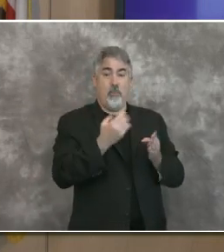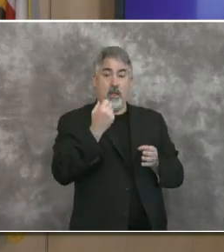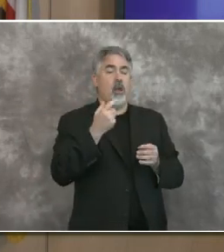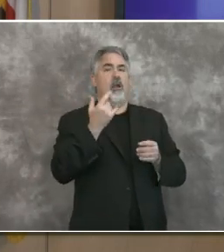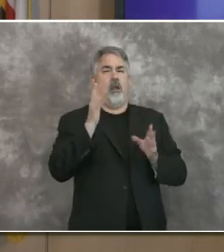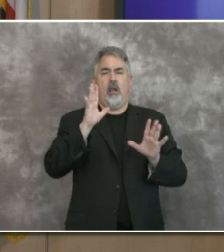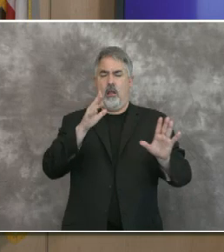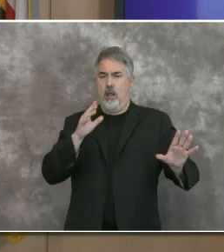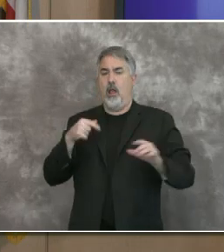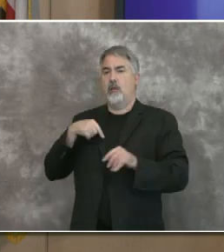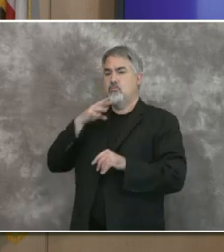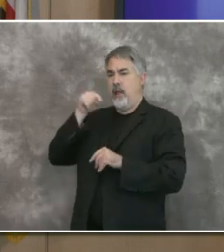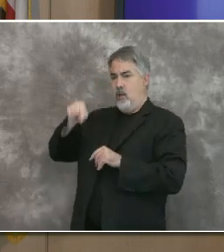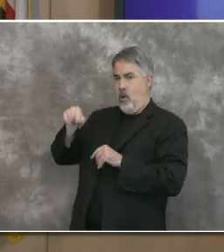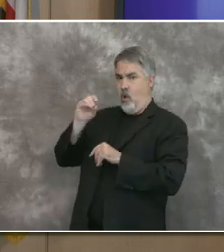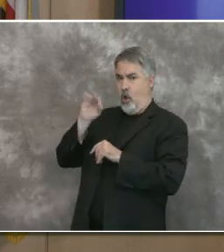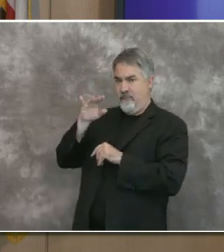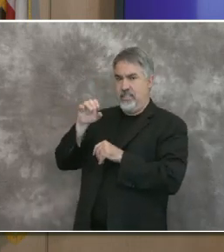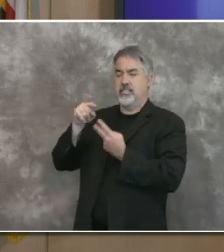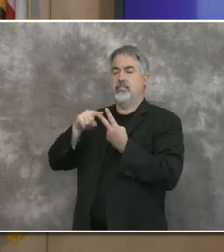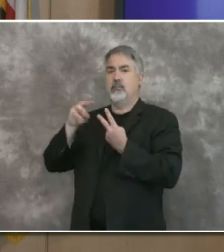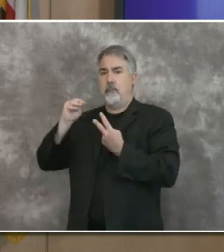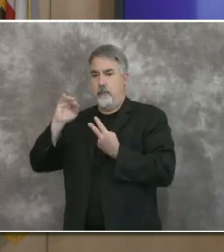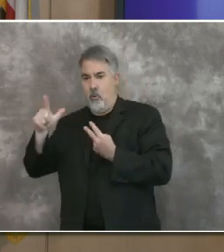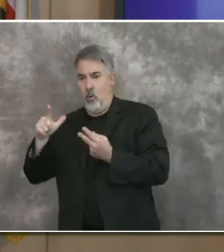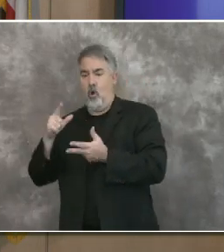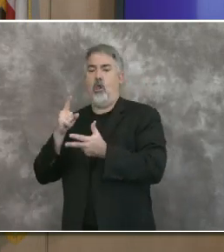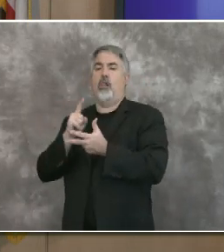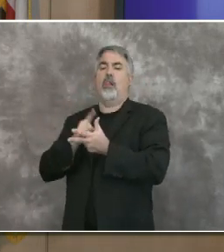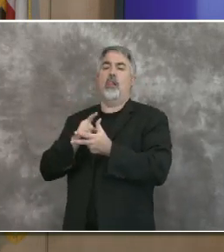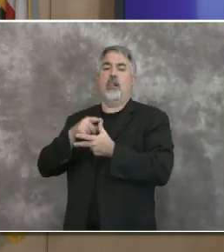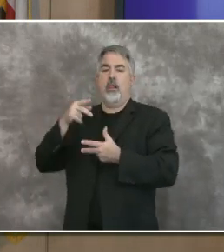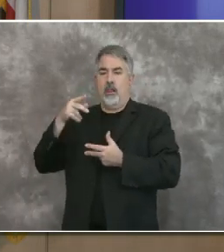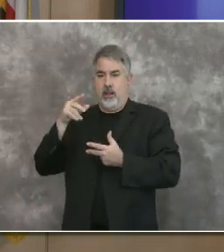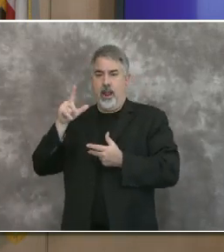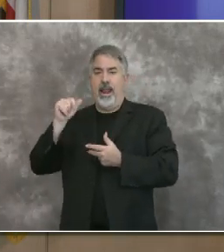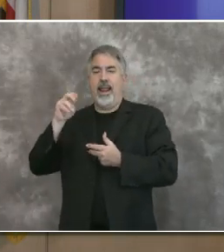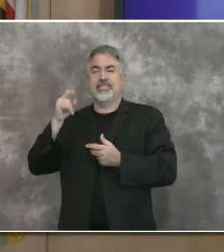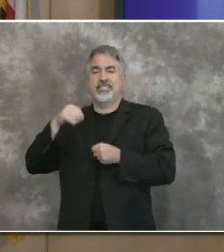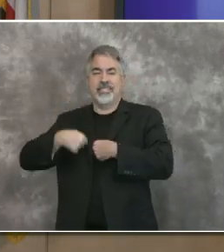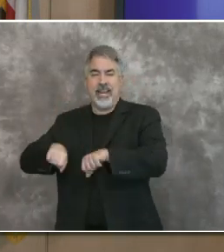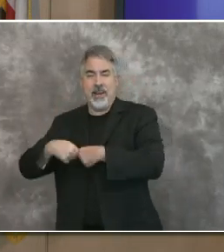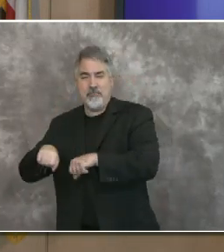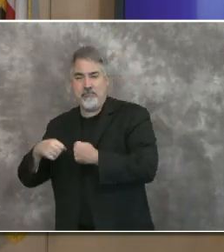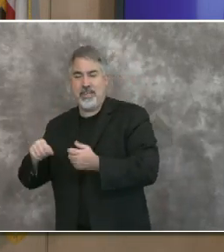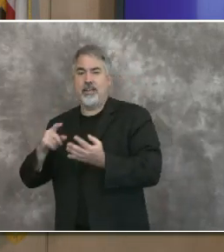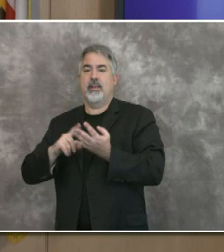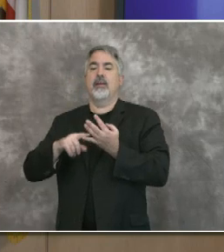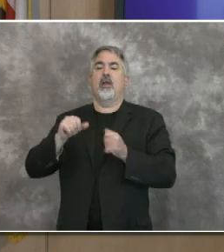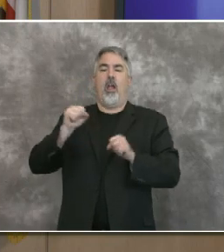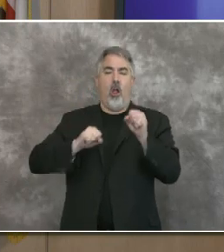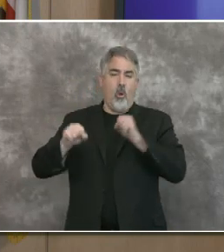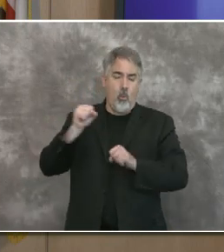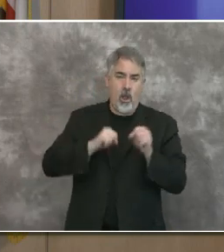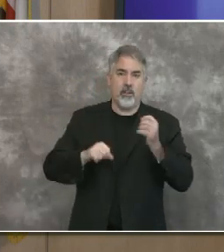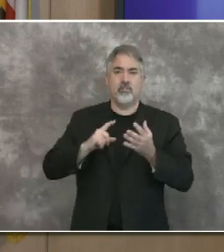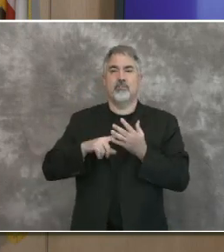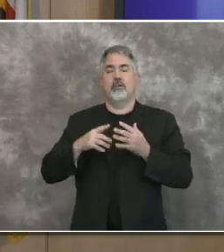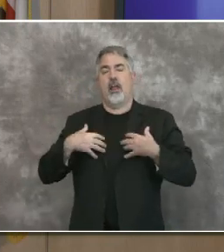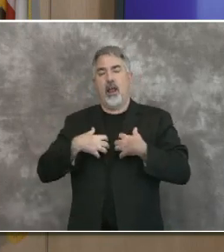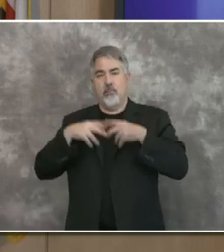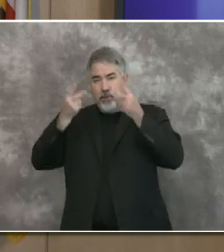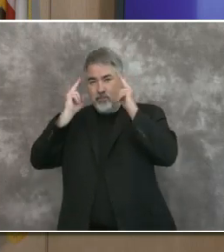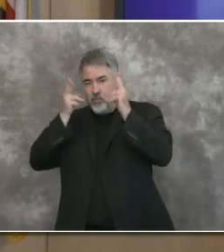malls, the select services that we outlined, landscaping, car washes, pet grooming, outdoor museums, and outdoor space.